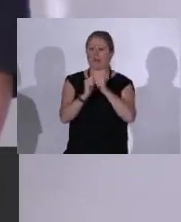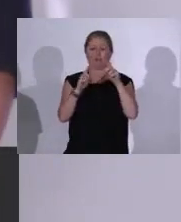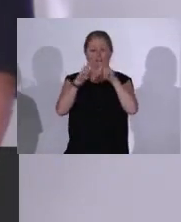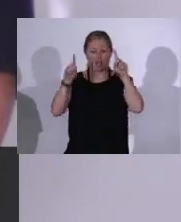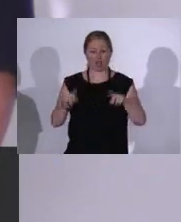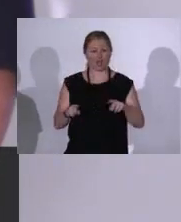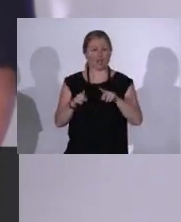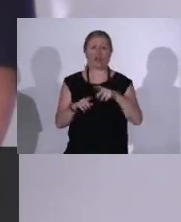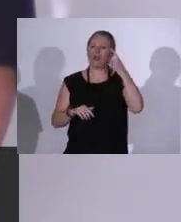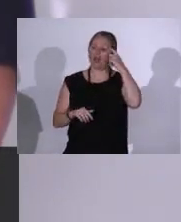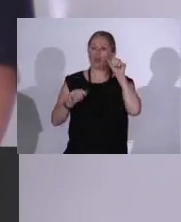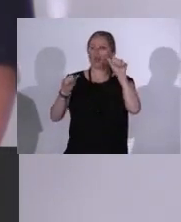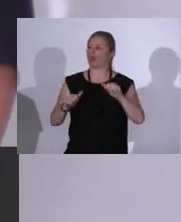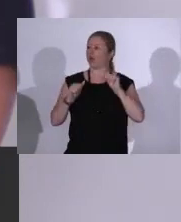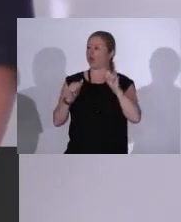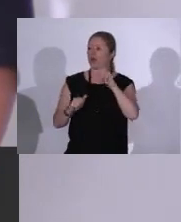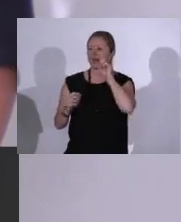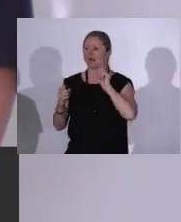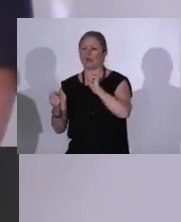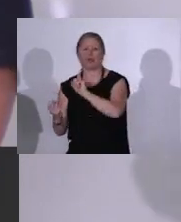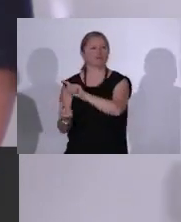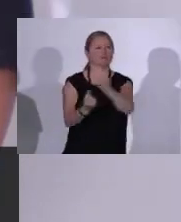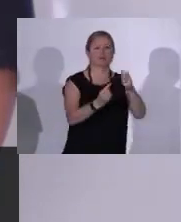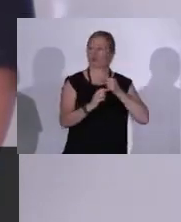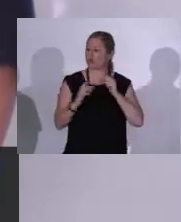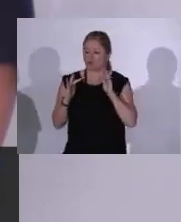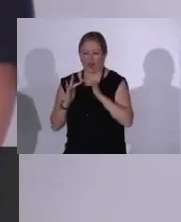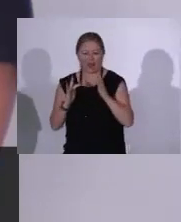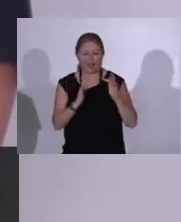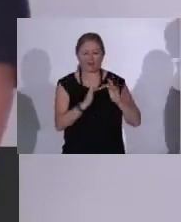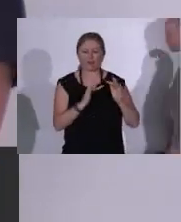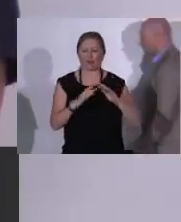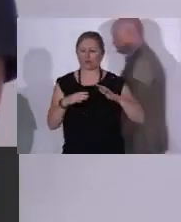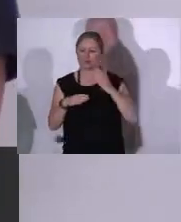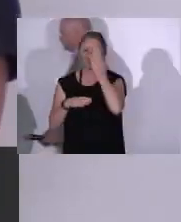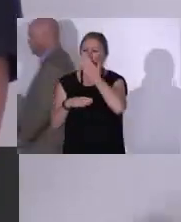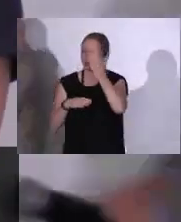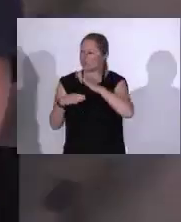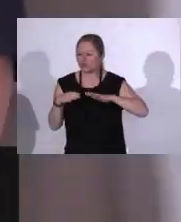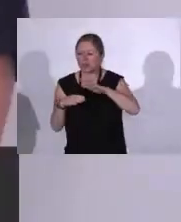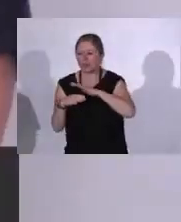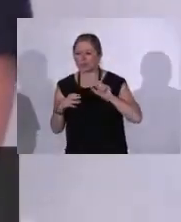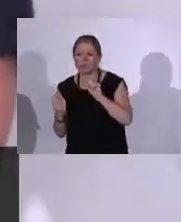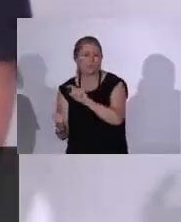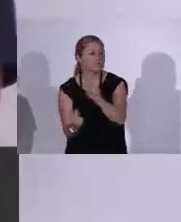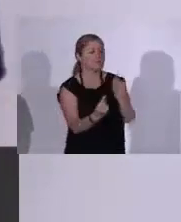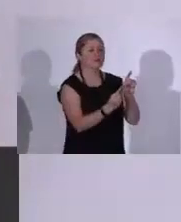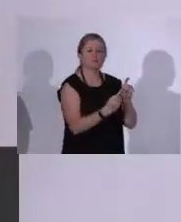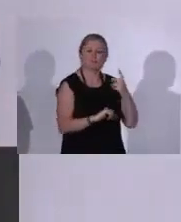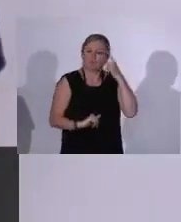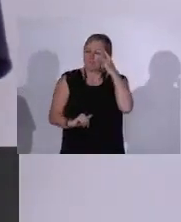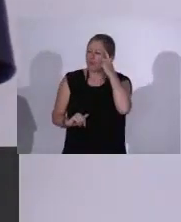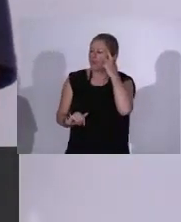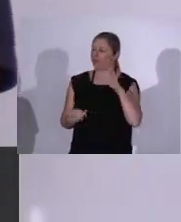and we thought, right, okay, let's send it through our own networks. Let's send it to our local schools and that sort of stuff. And just thought,